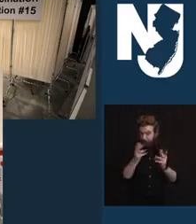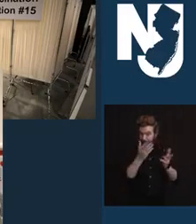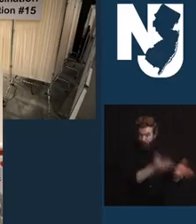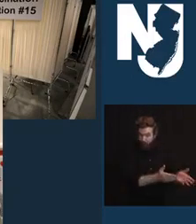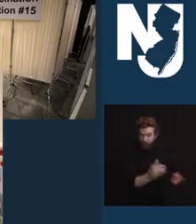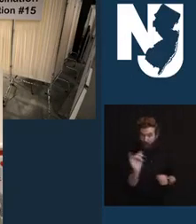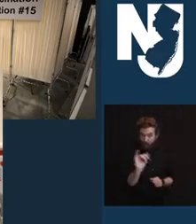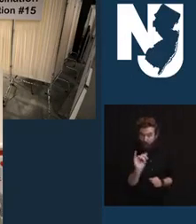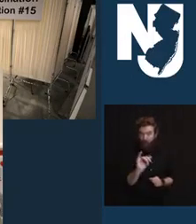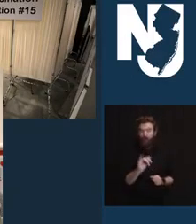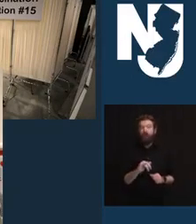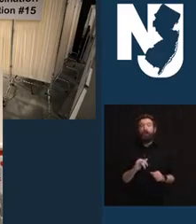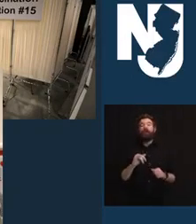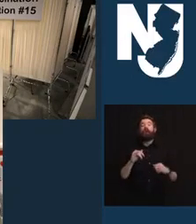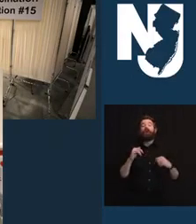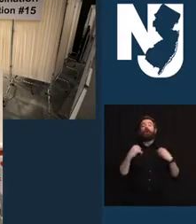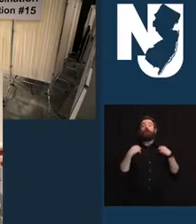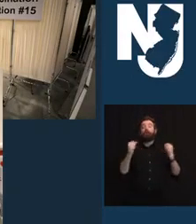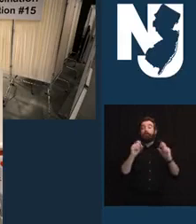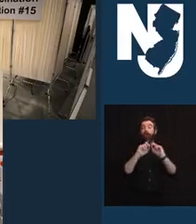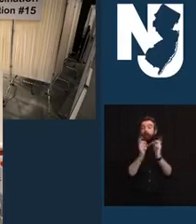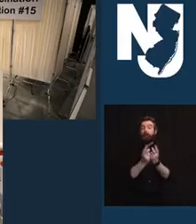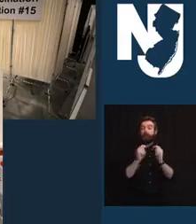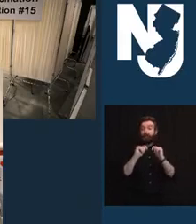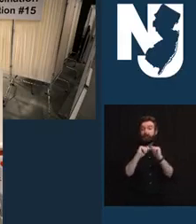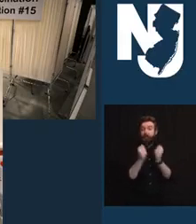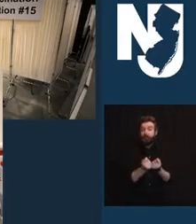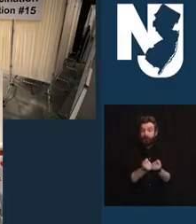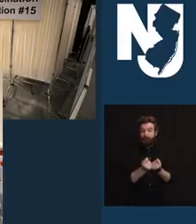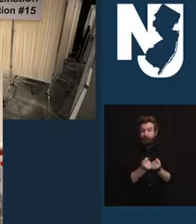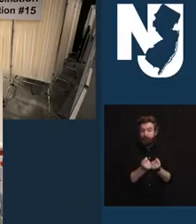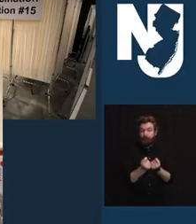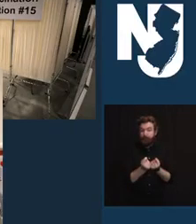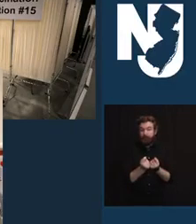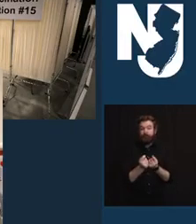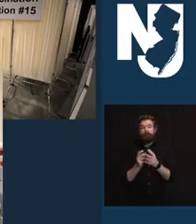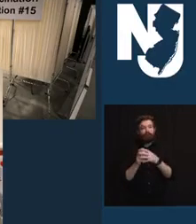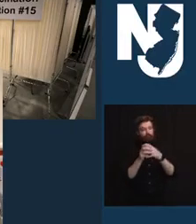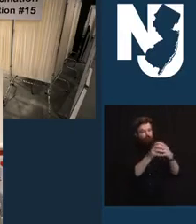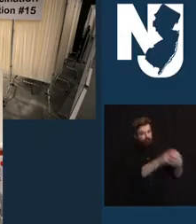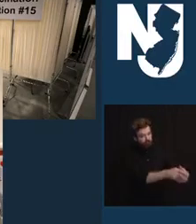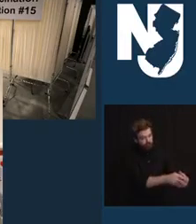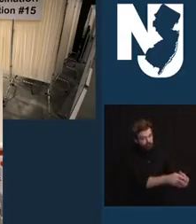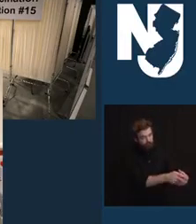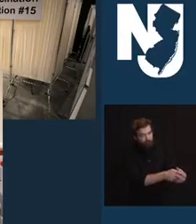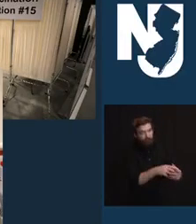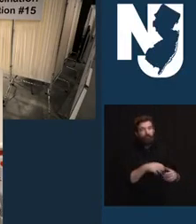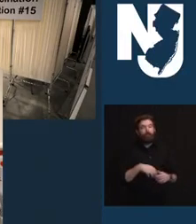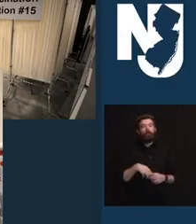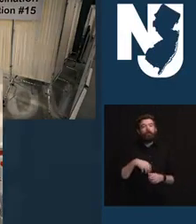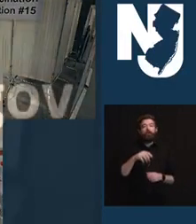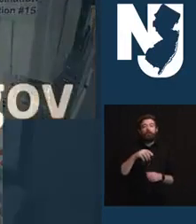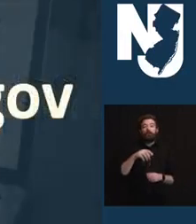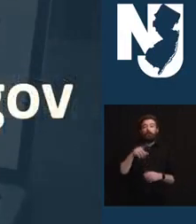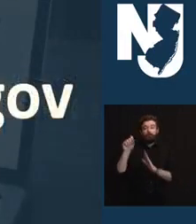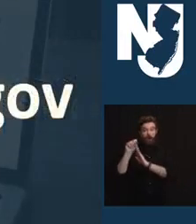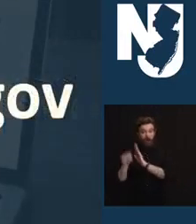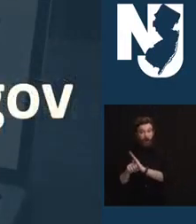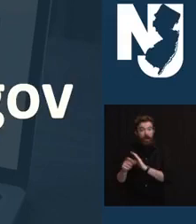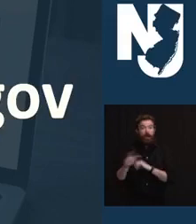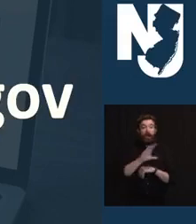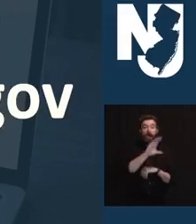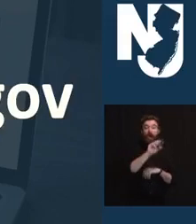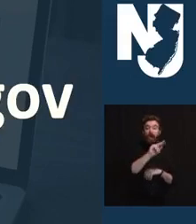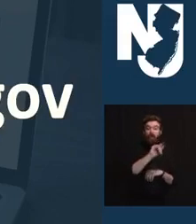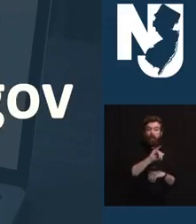county, and local levels, volunteers, really, really impressive. So as with each of the other sites, and